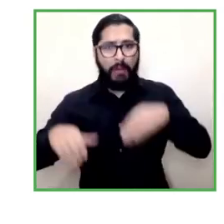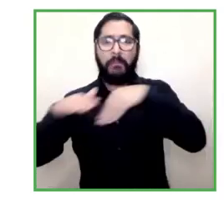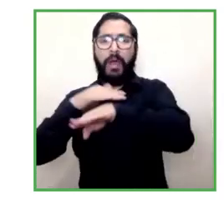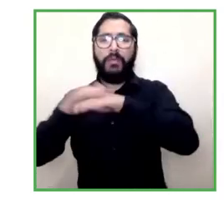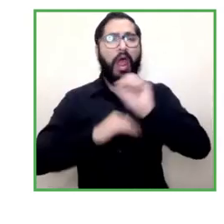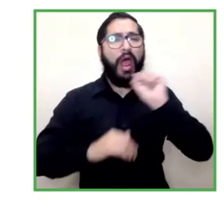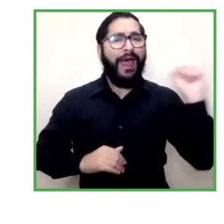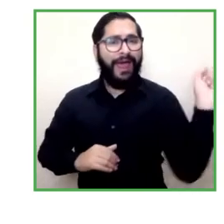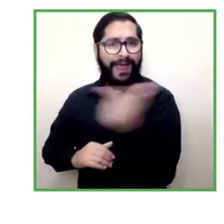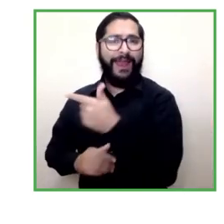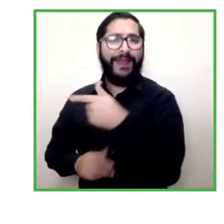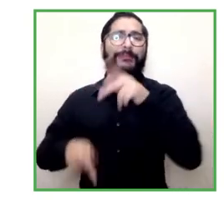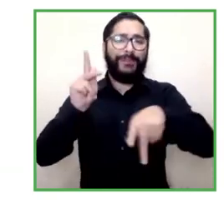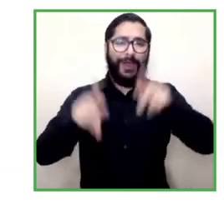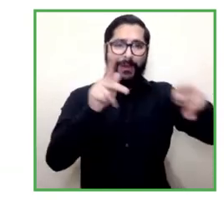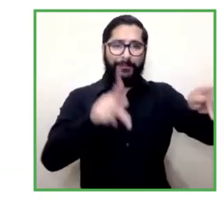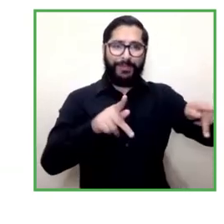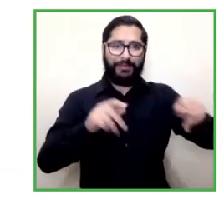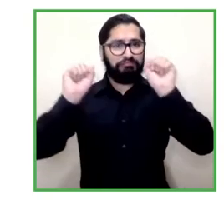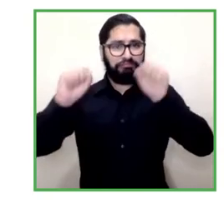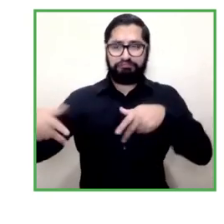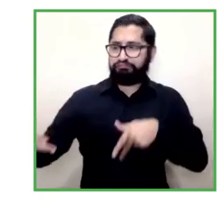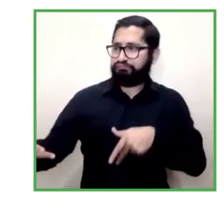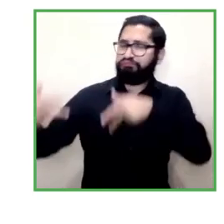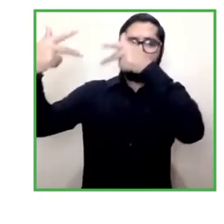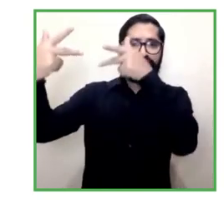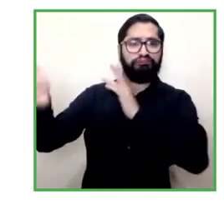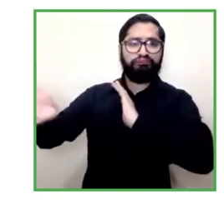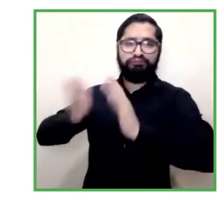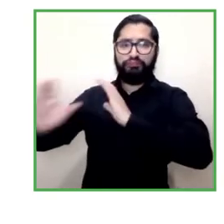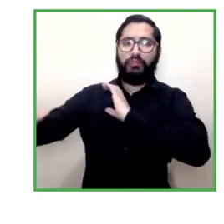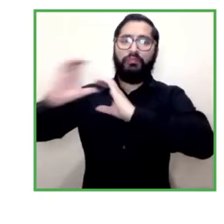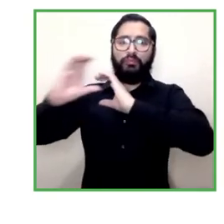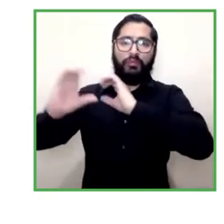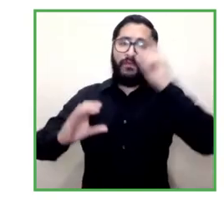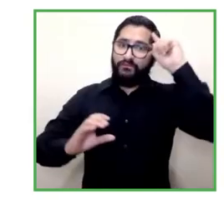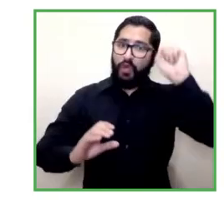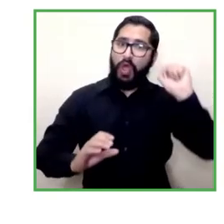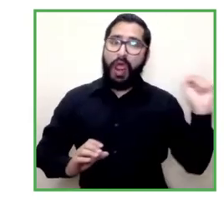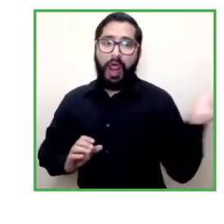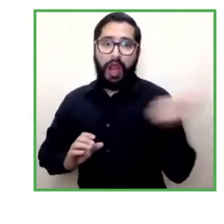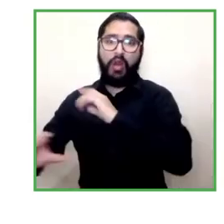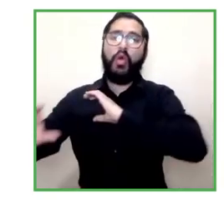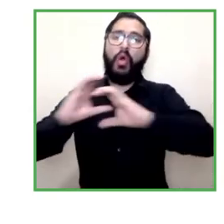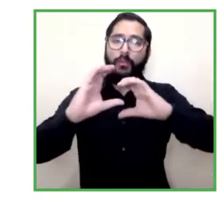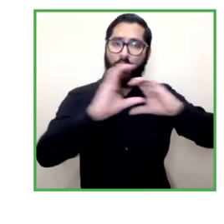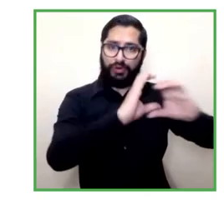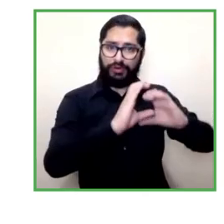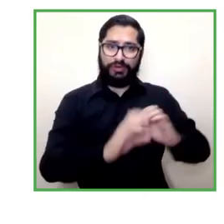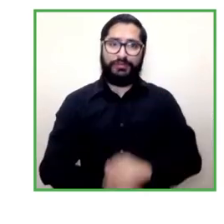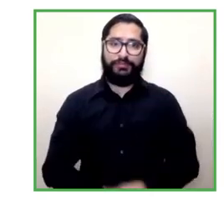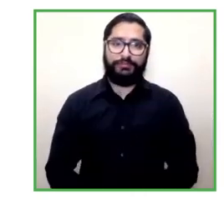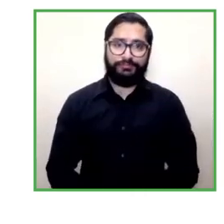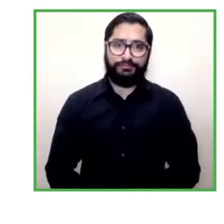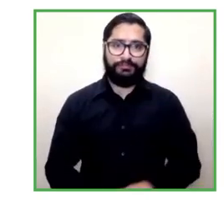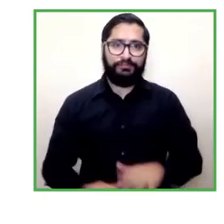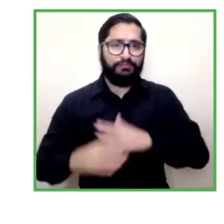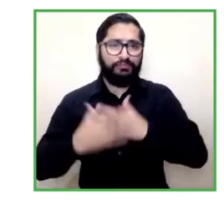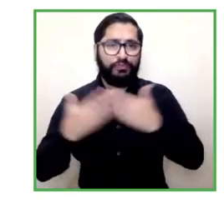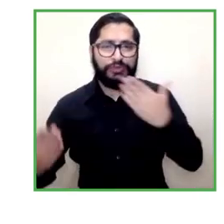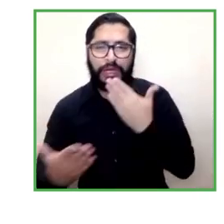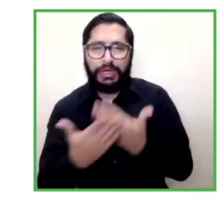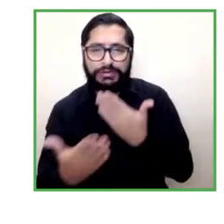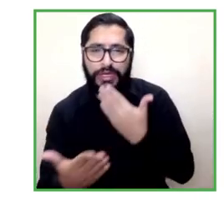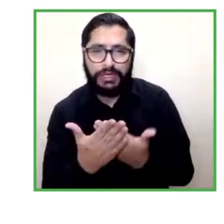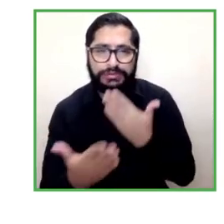this course for online interpreting that allows communication for all environments. Great, thank you very much. Now